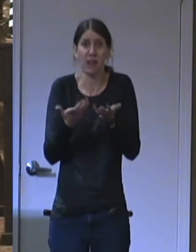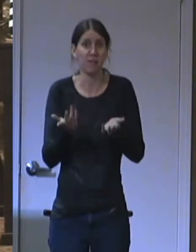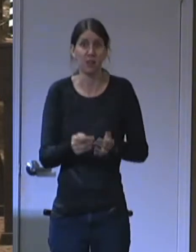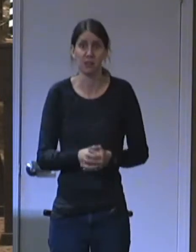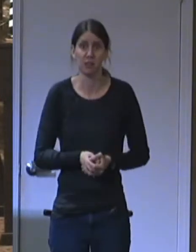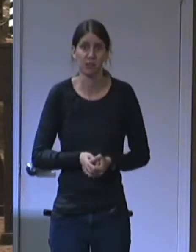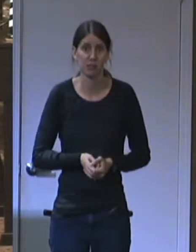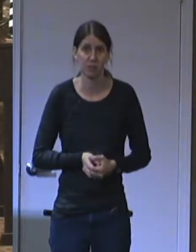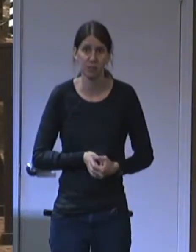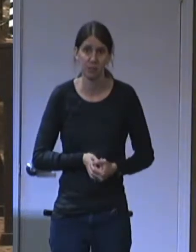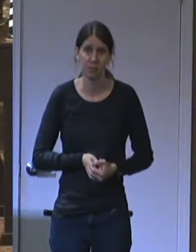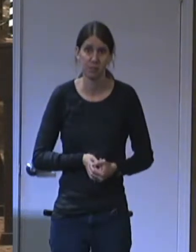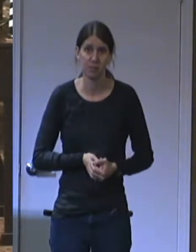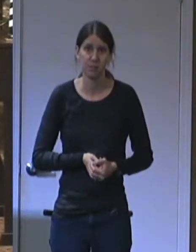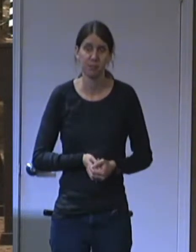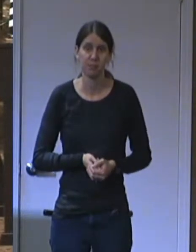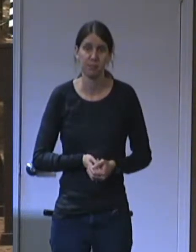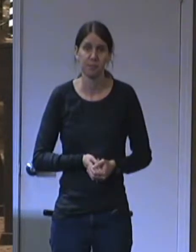is.